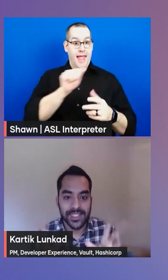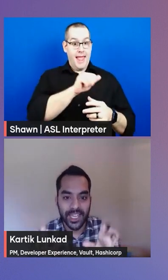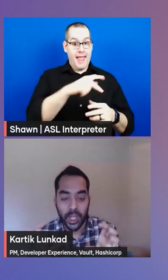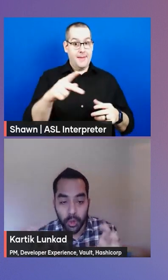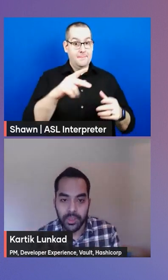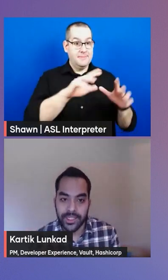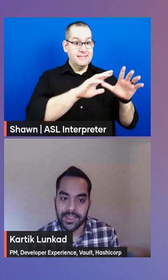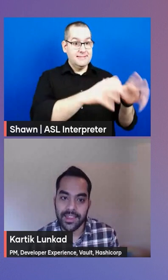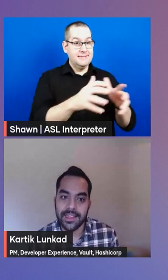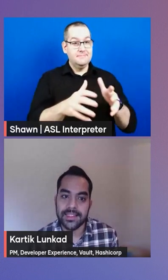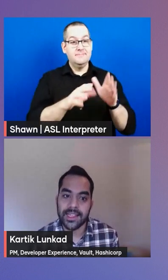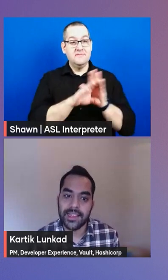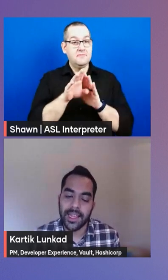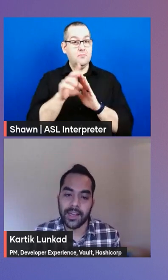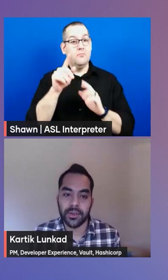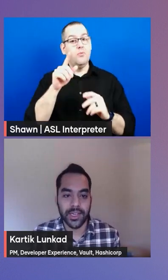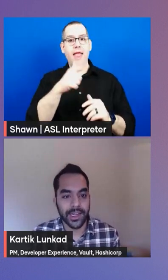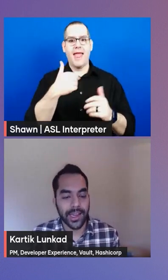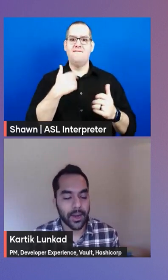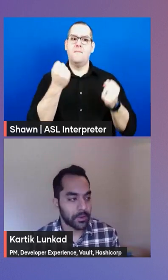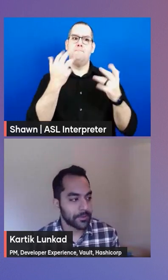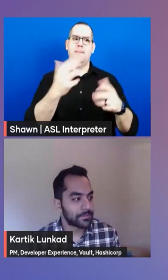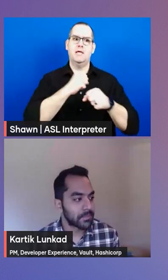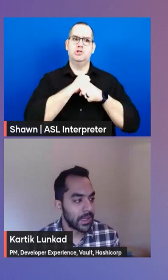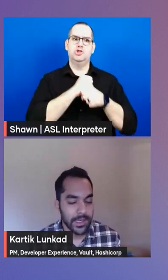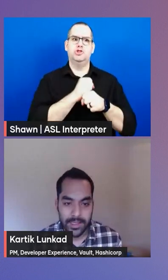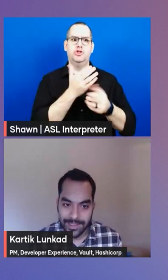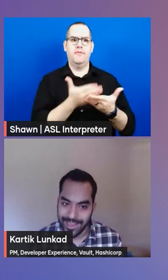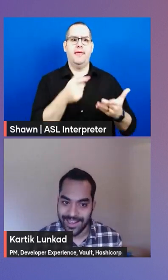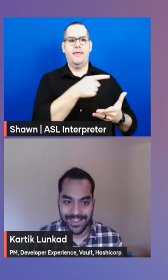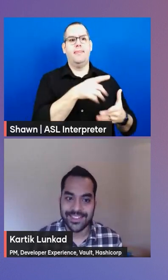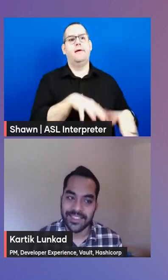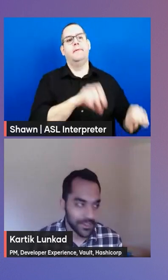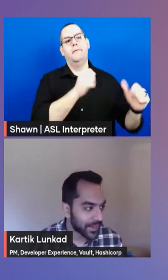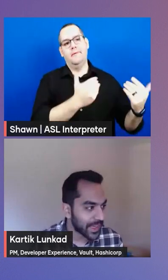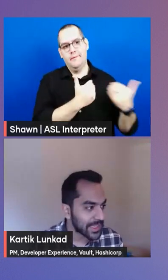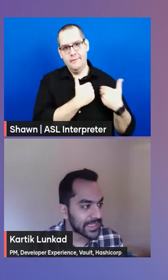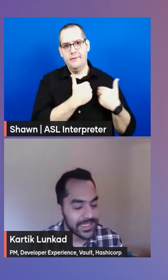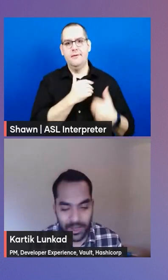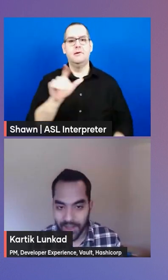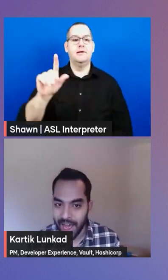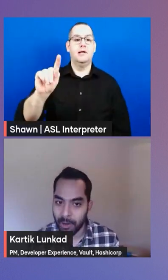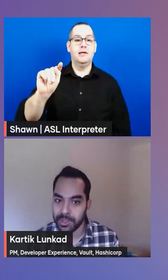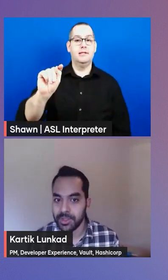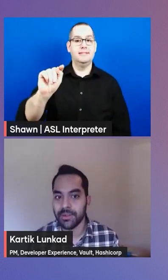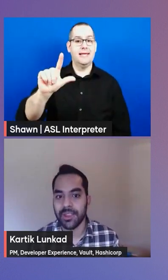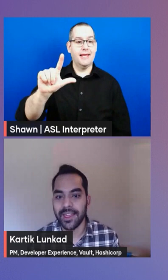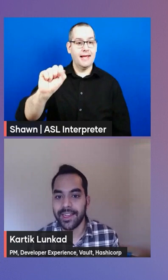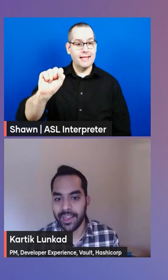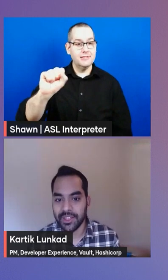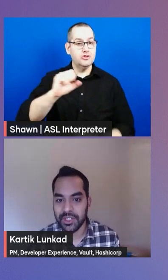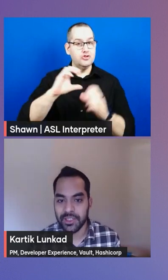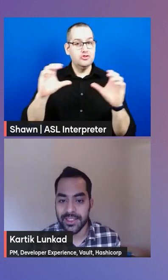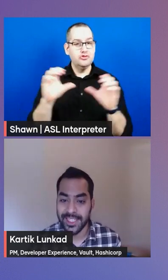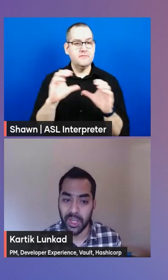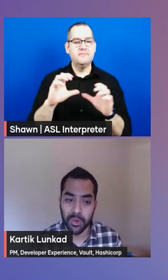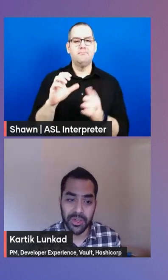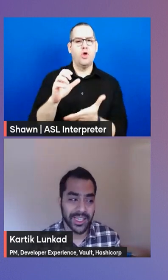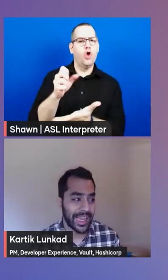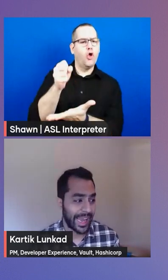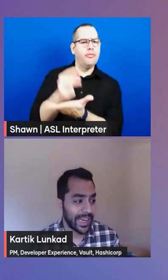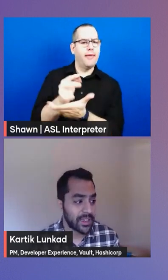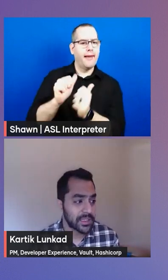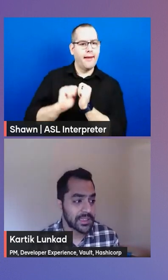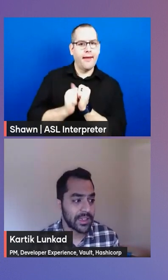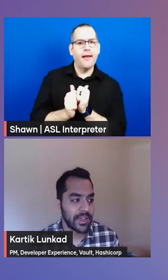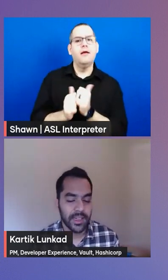of security things that they had to take care of. TLS certificates, how to do authentication,